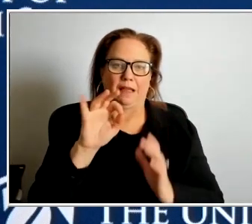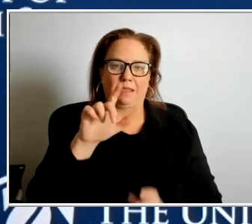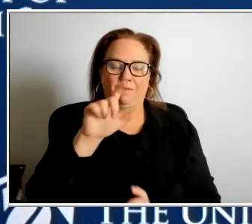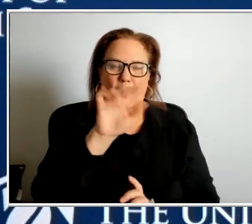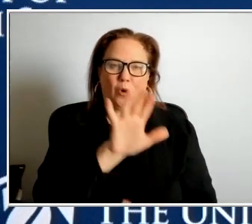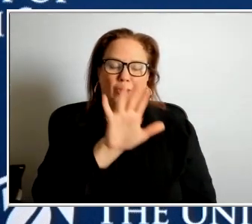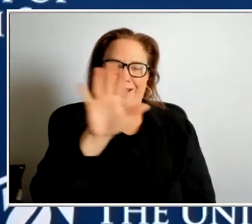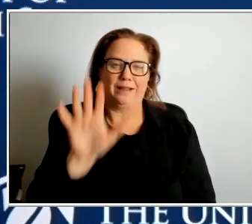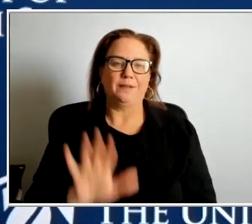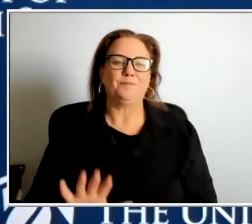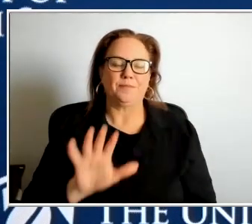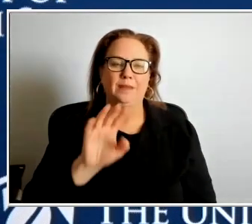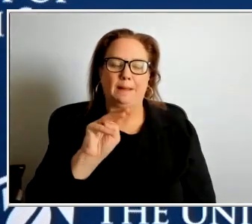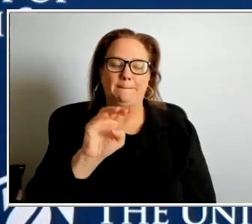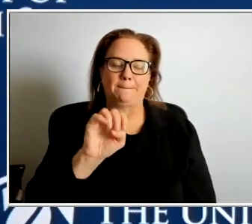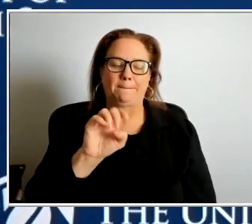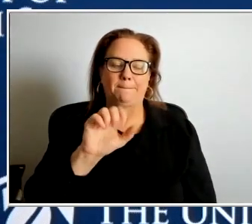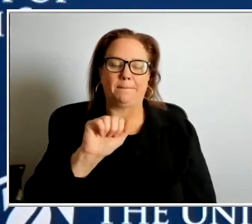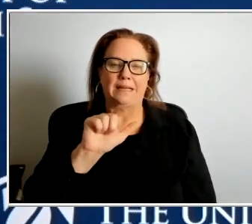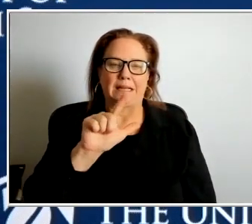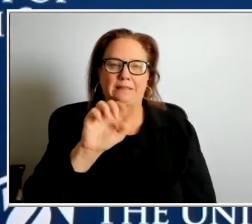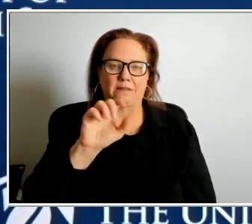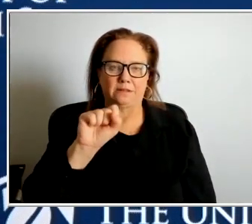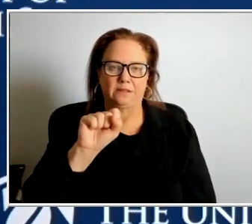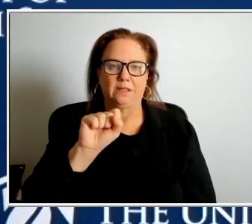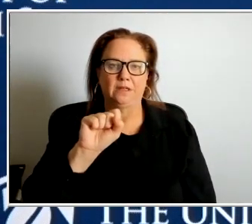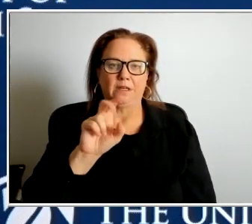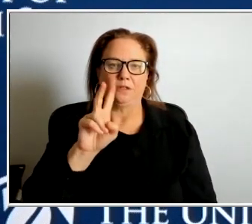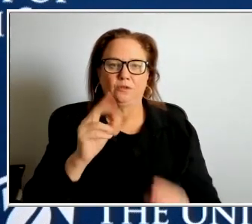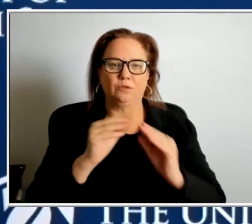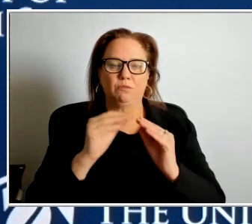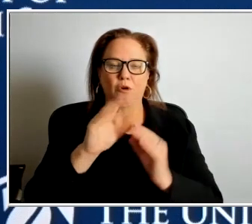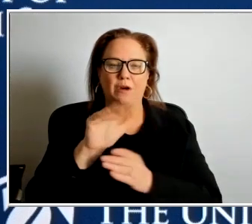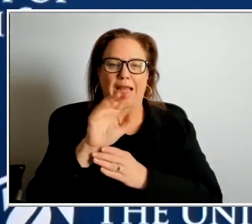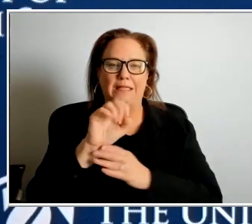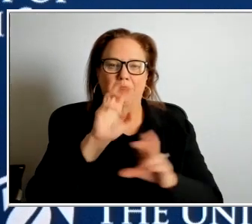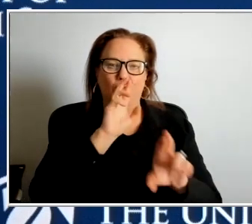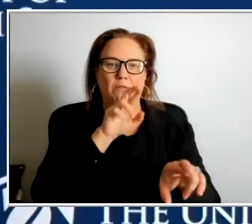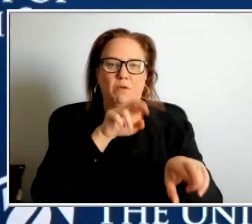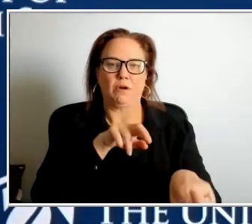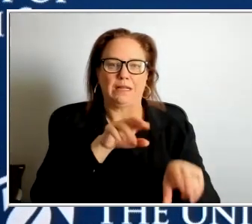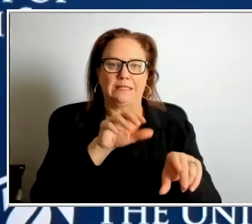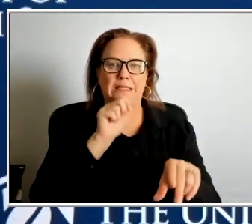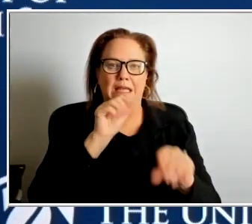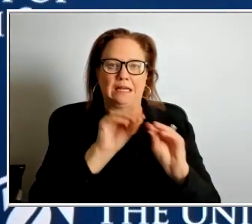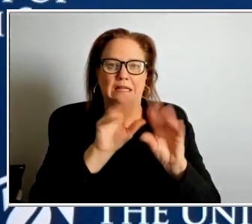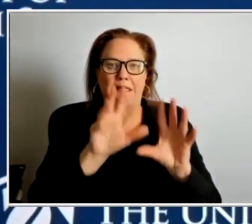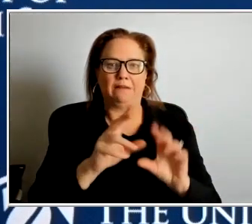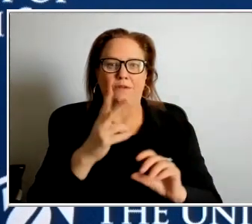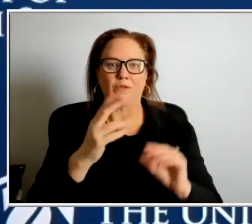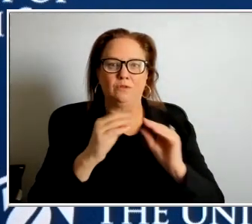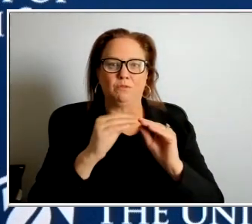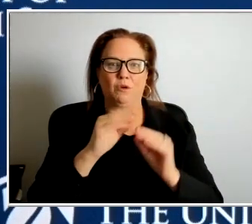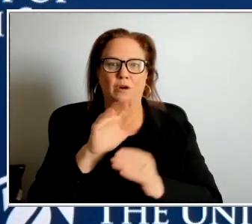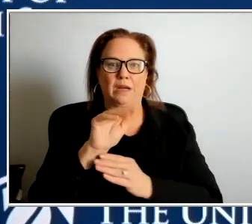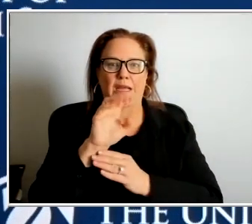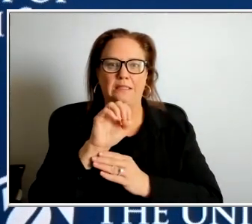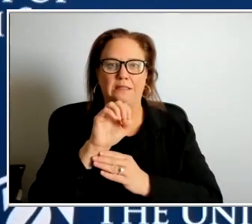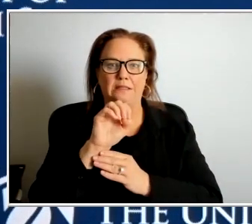Florida measles cases. There have been 2 more cases reported. It's unclear whether those 2 more cases are